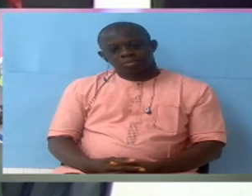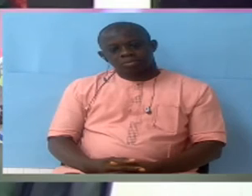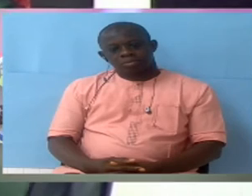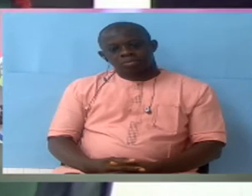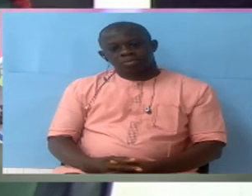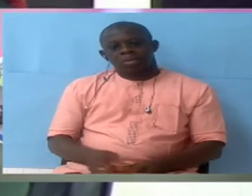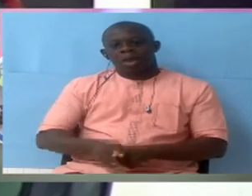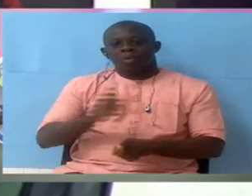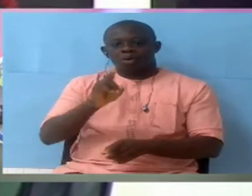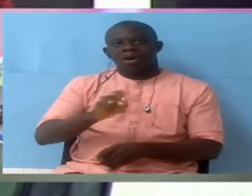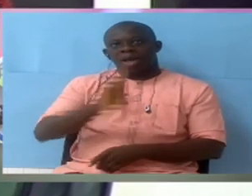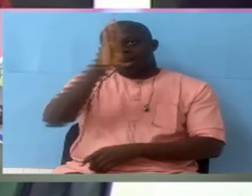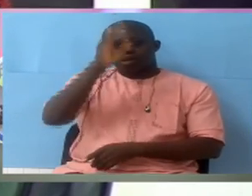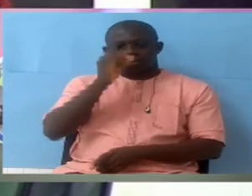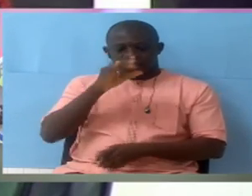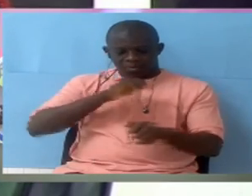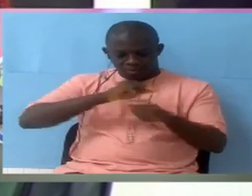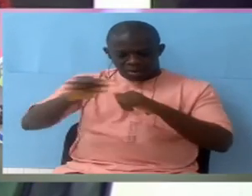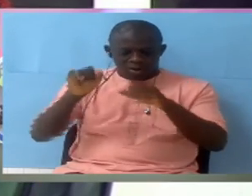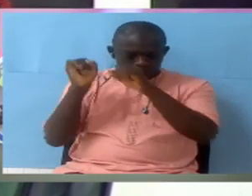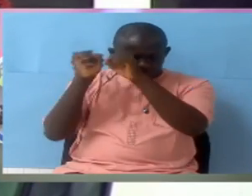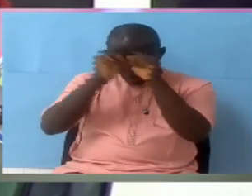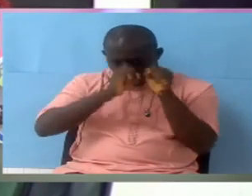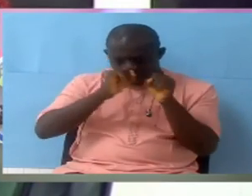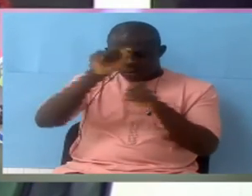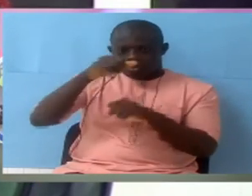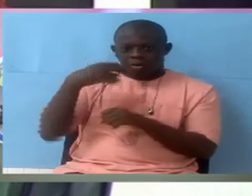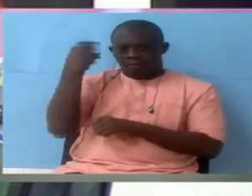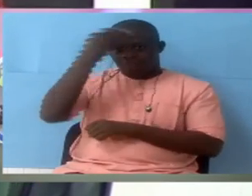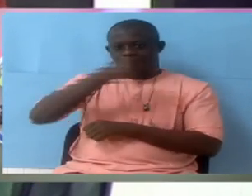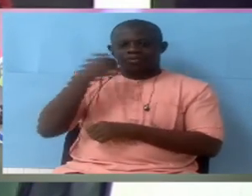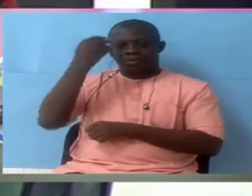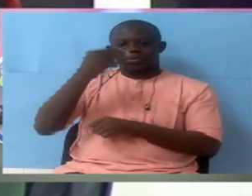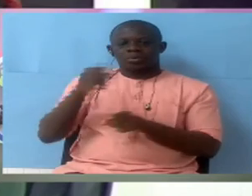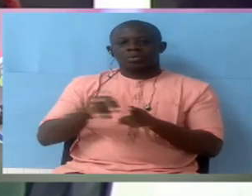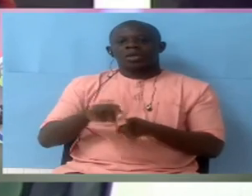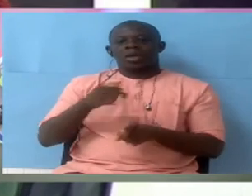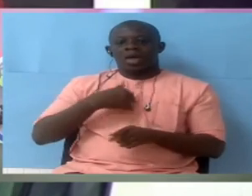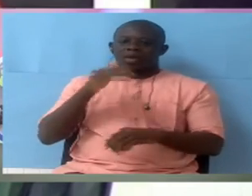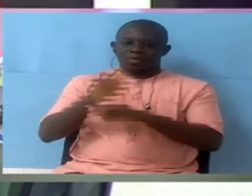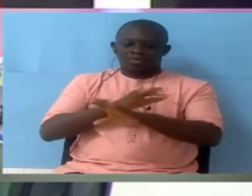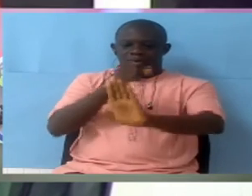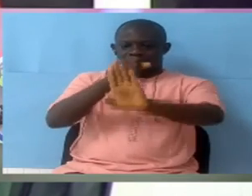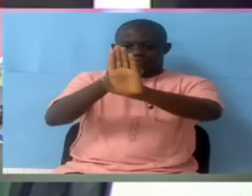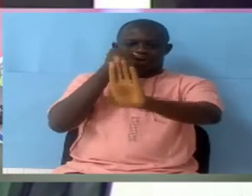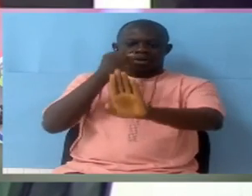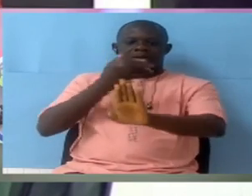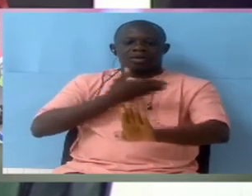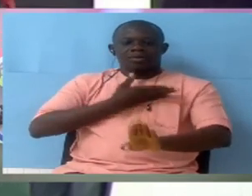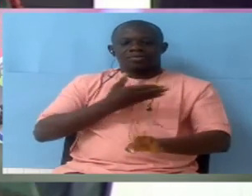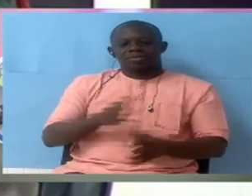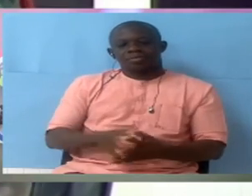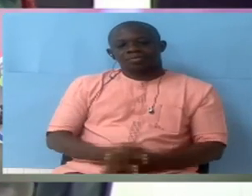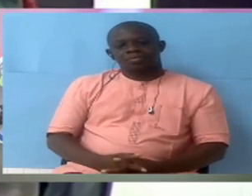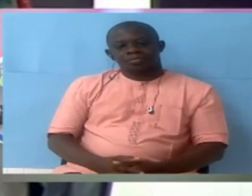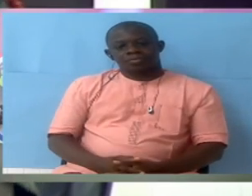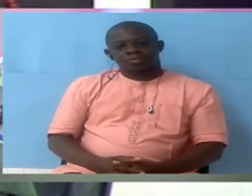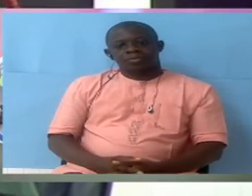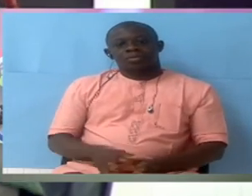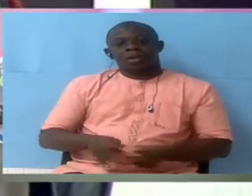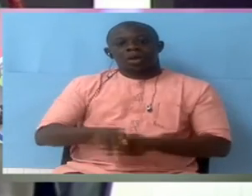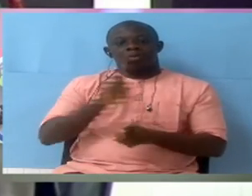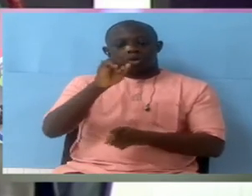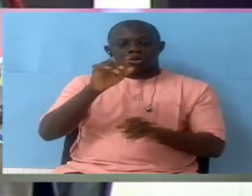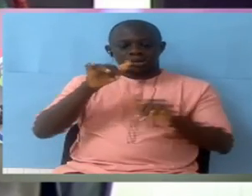just cover your face. Way yalla mané rek mural sa kanam bi. And I was protected. Lolu moma ar. Still up